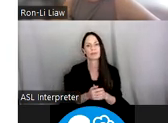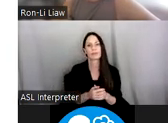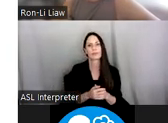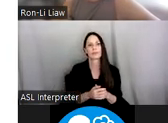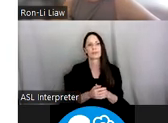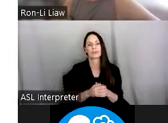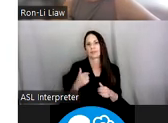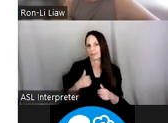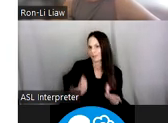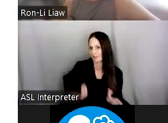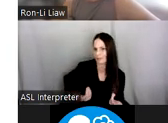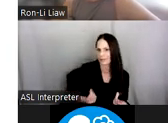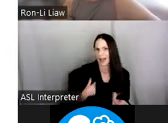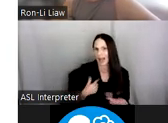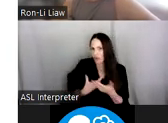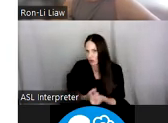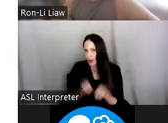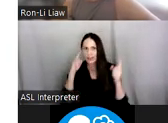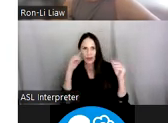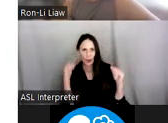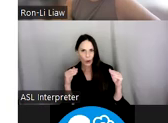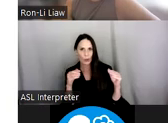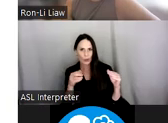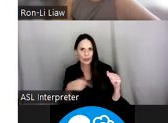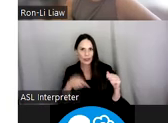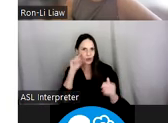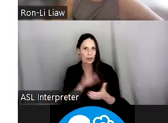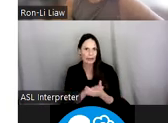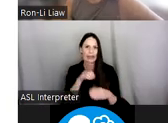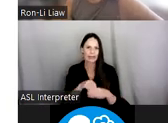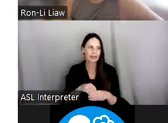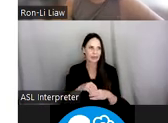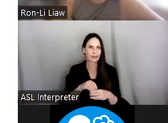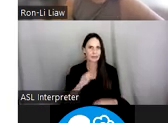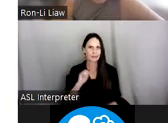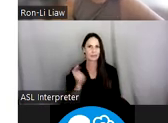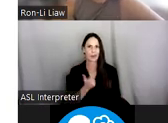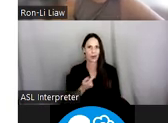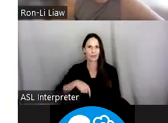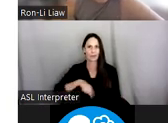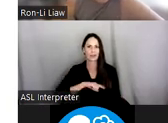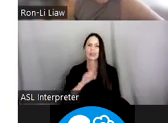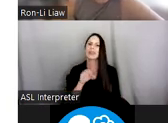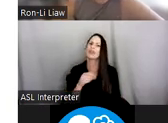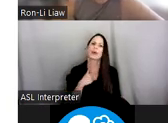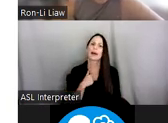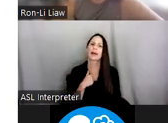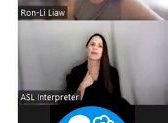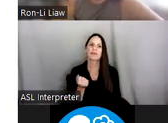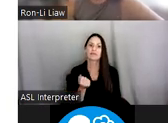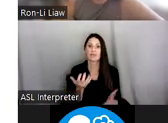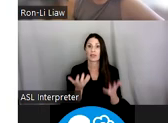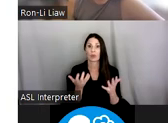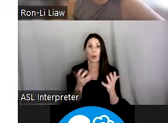just trust and hope that you guys believe in all of us and that, and like I said, if you want to read through it